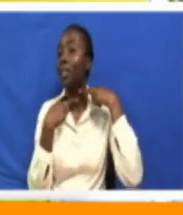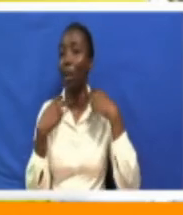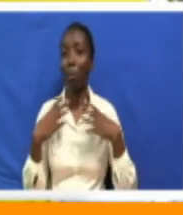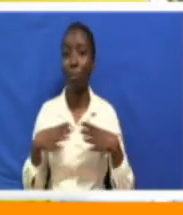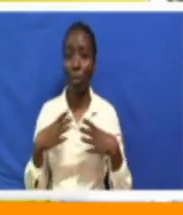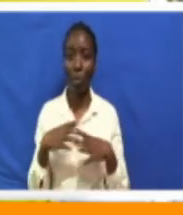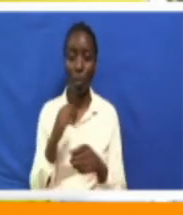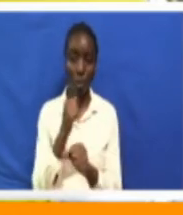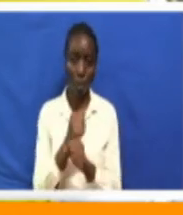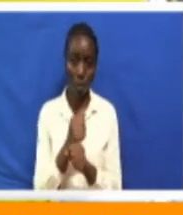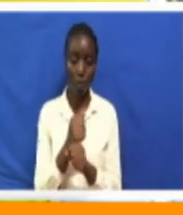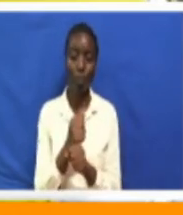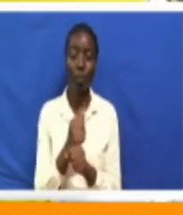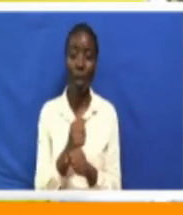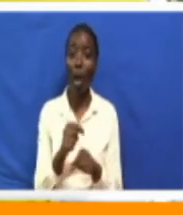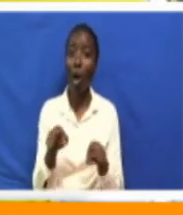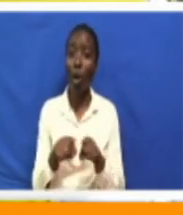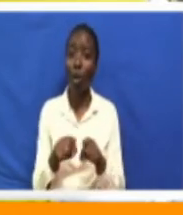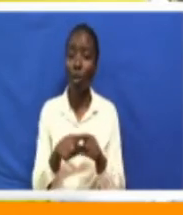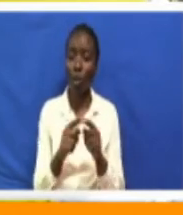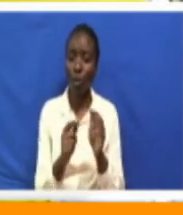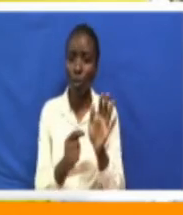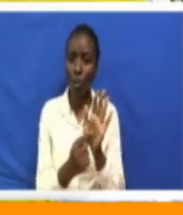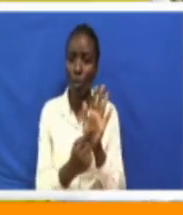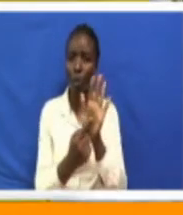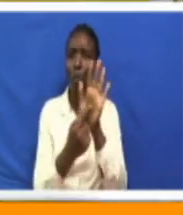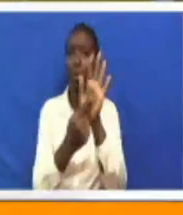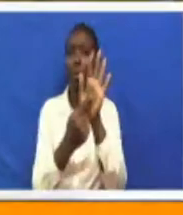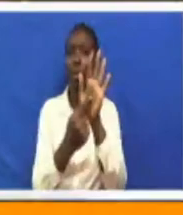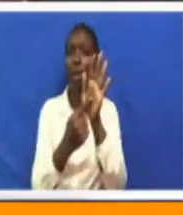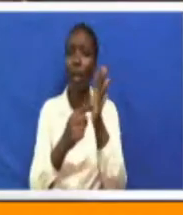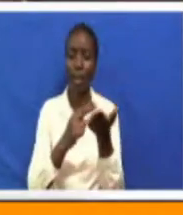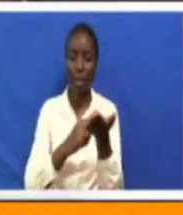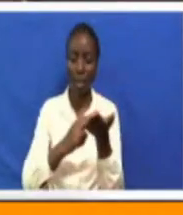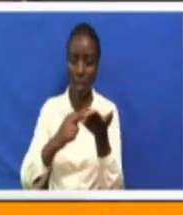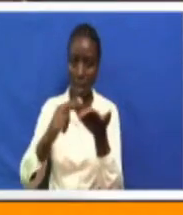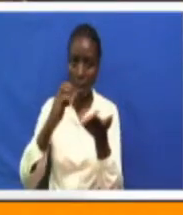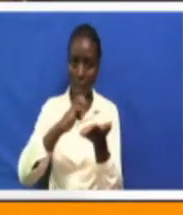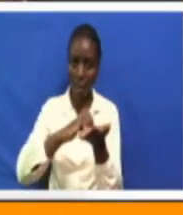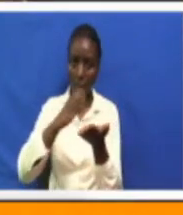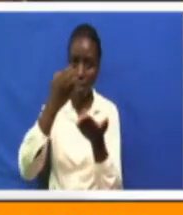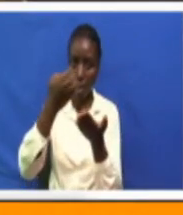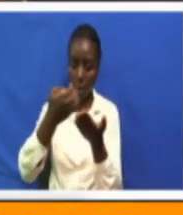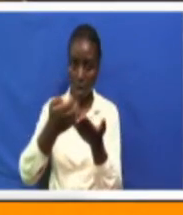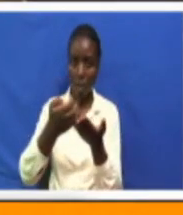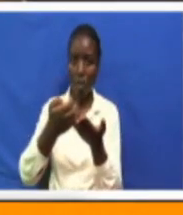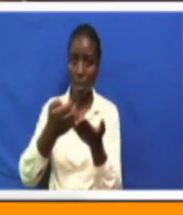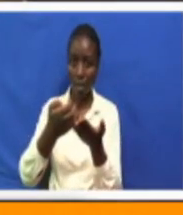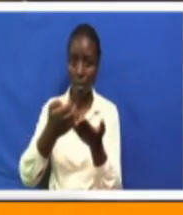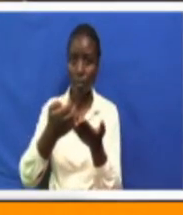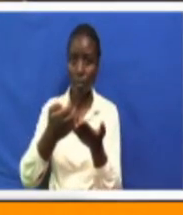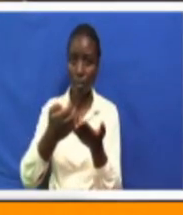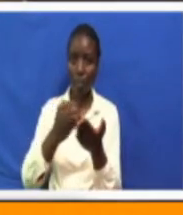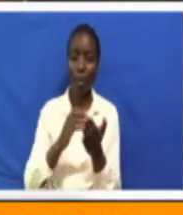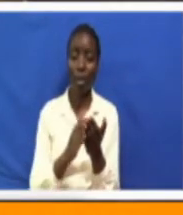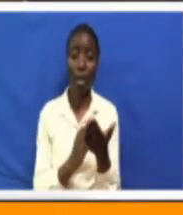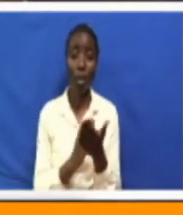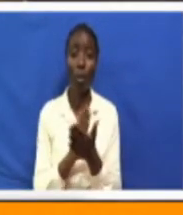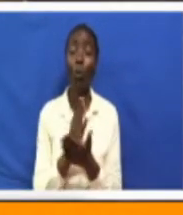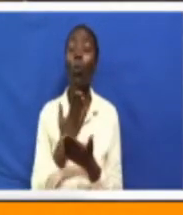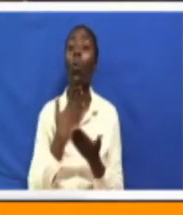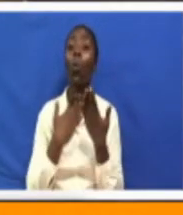then he instituted the sacrament of the Holy Eucharist in this desire